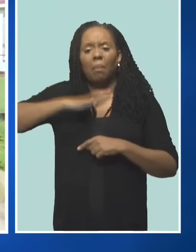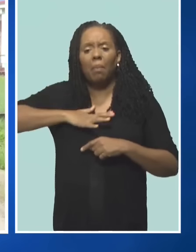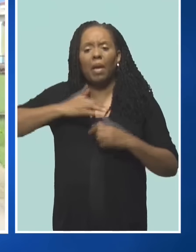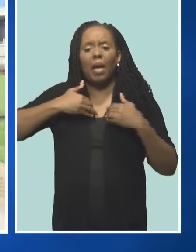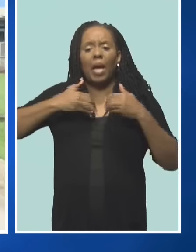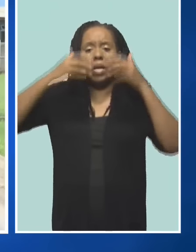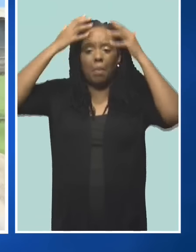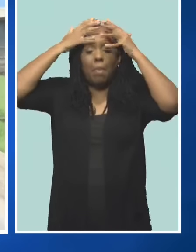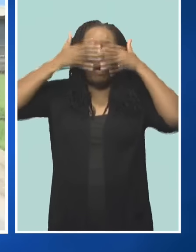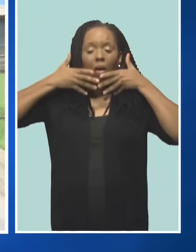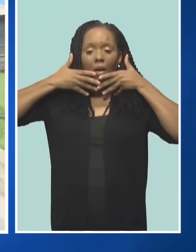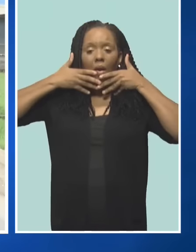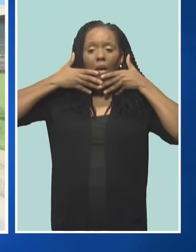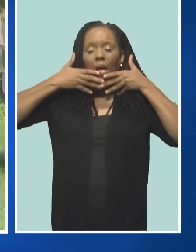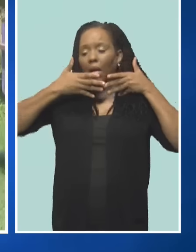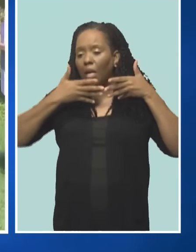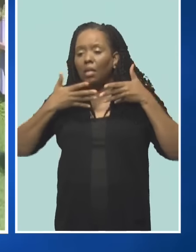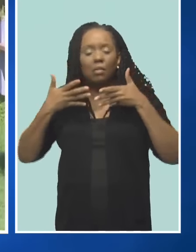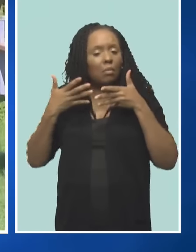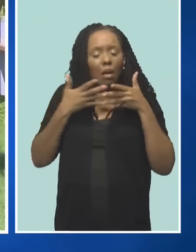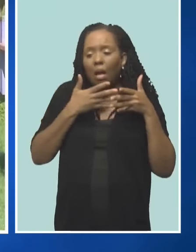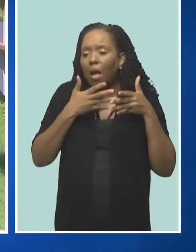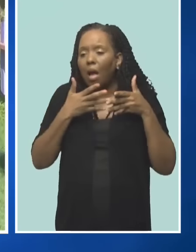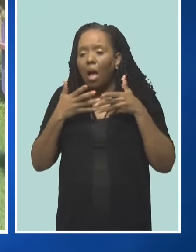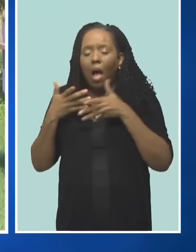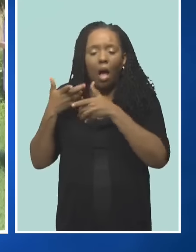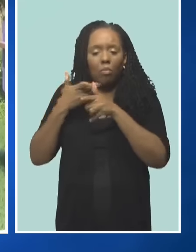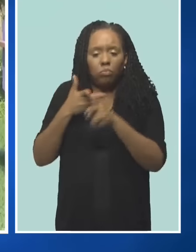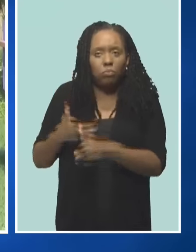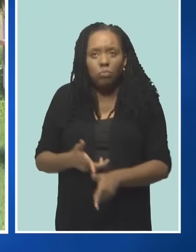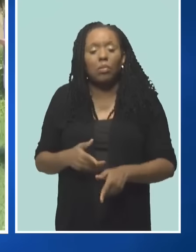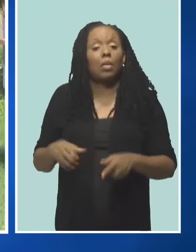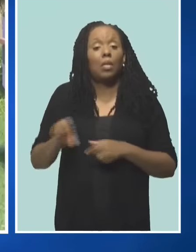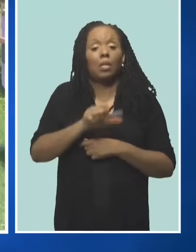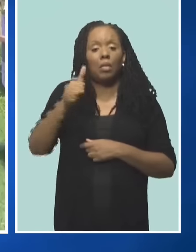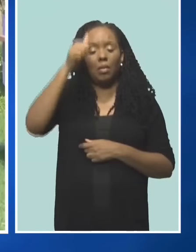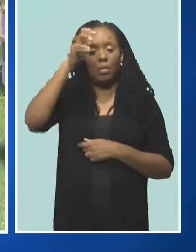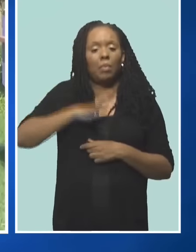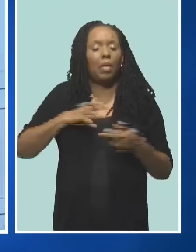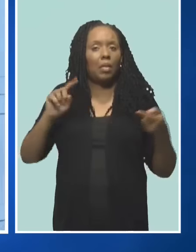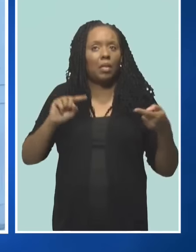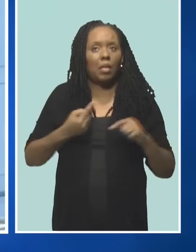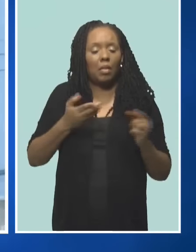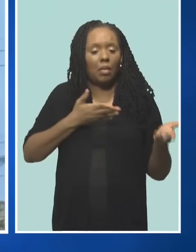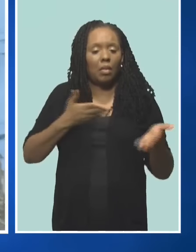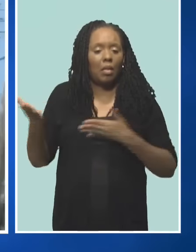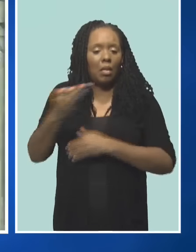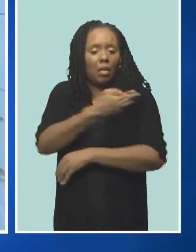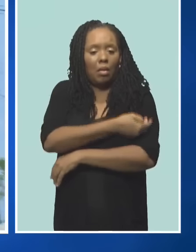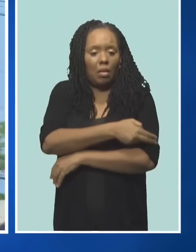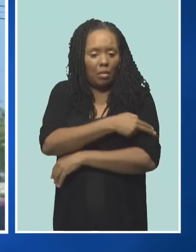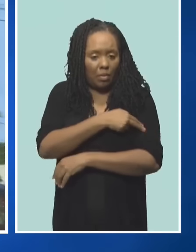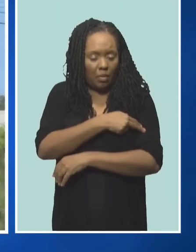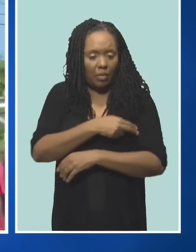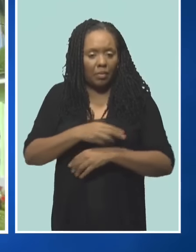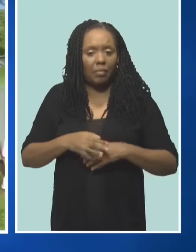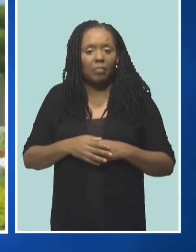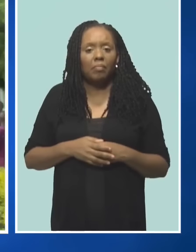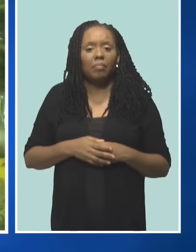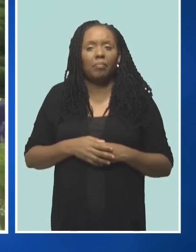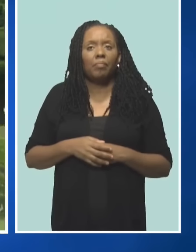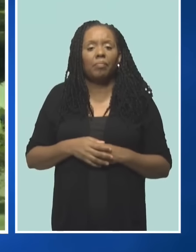male walking towards the bar. That man was injured and taken to the Queen Elizabeth Hospital for treatment. Police